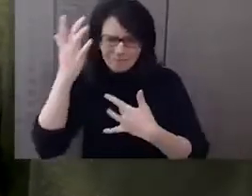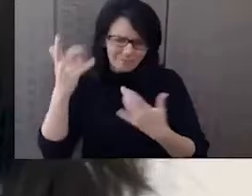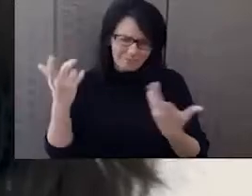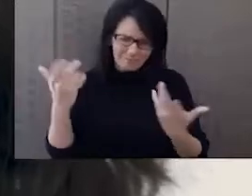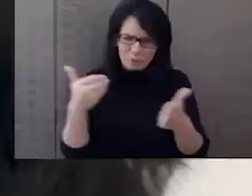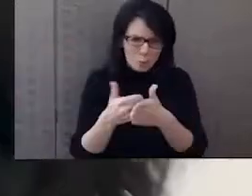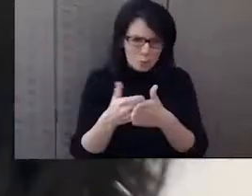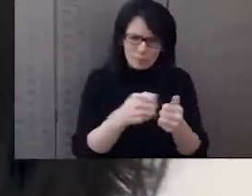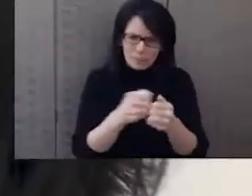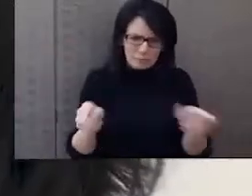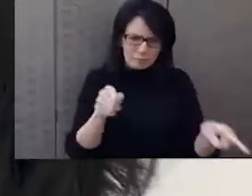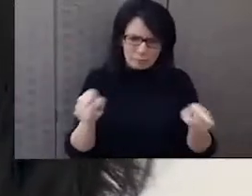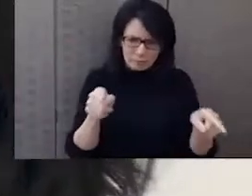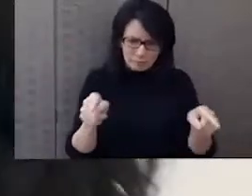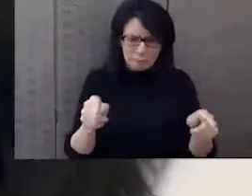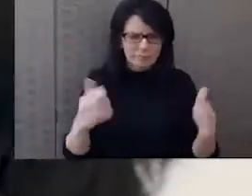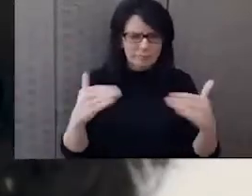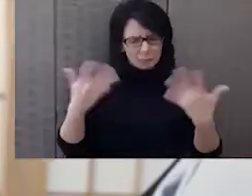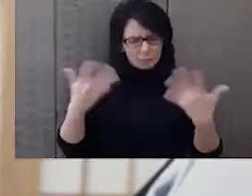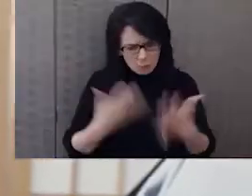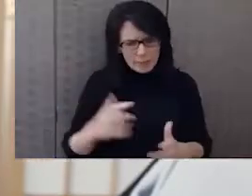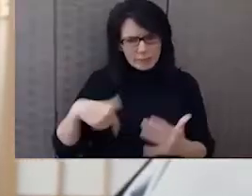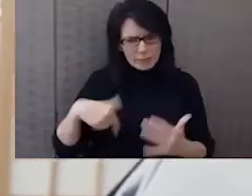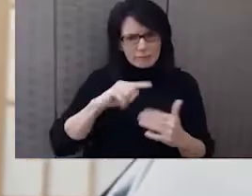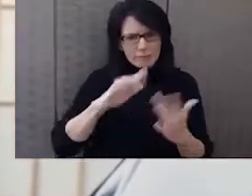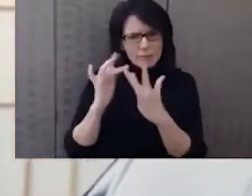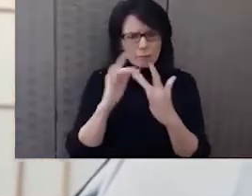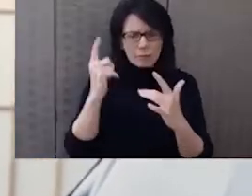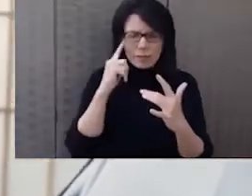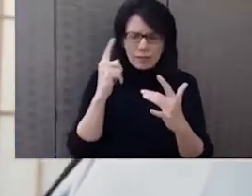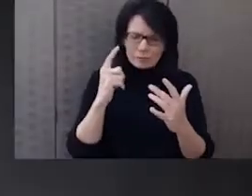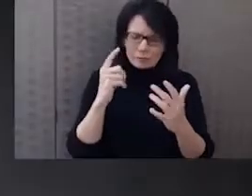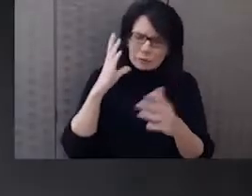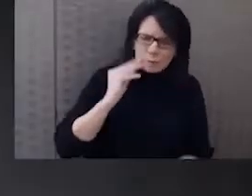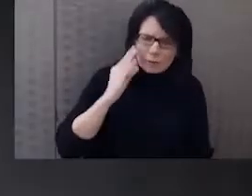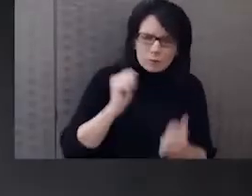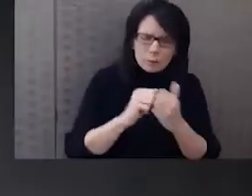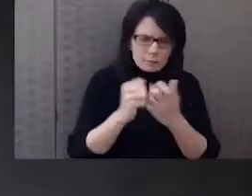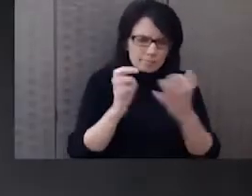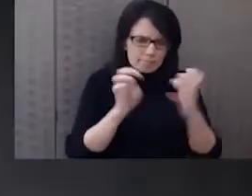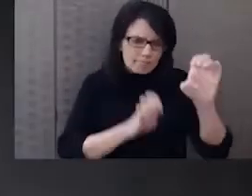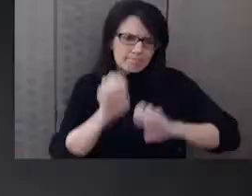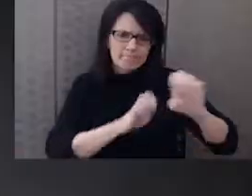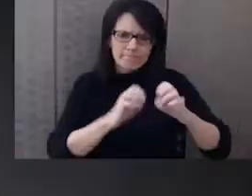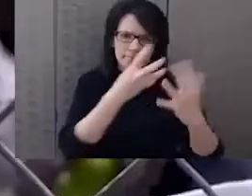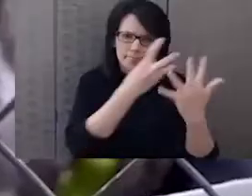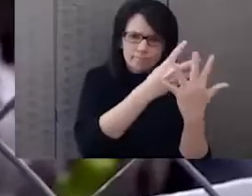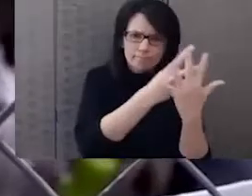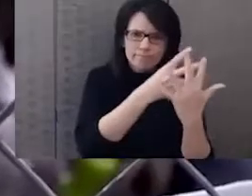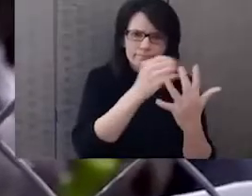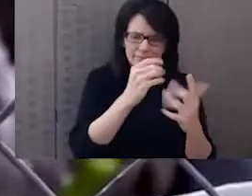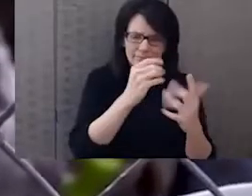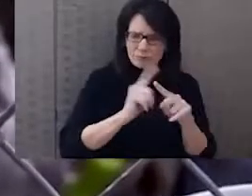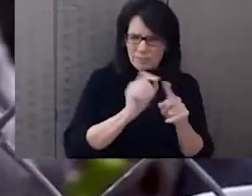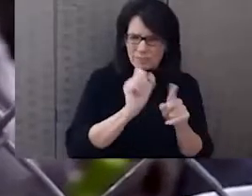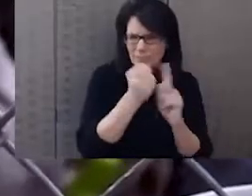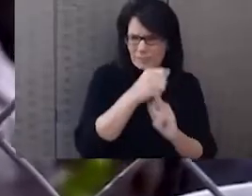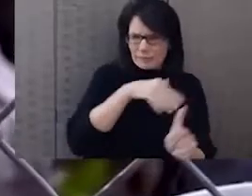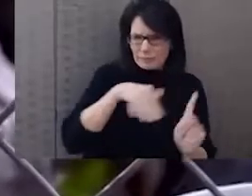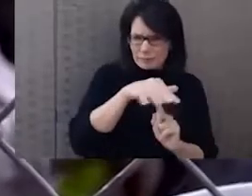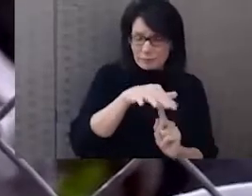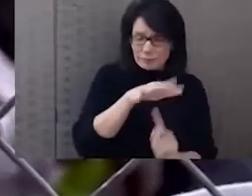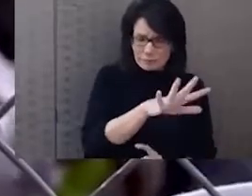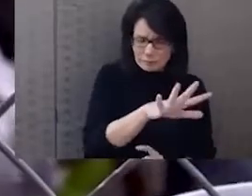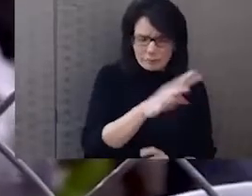trained clinicians with experience in doing evaluations in jails and prison settings because that's where immigration